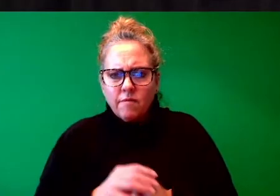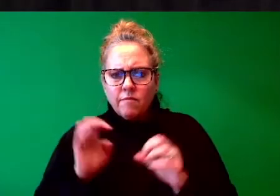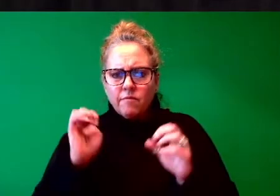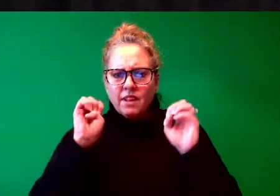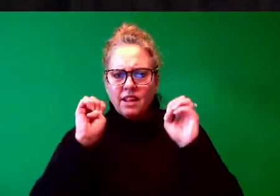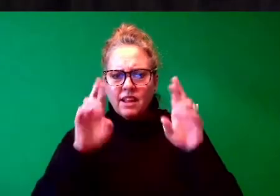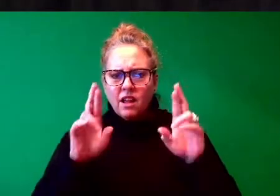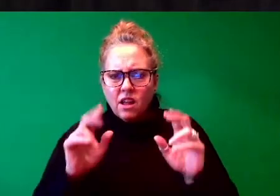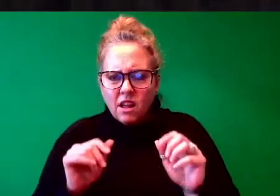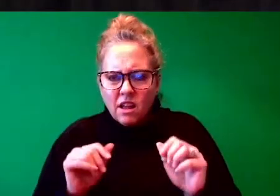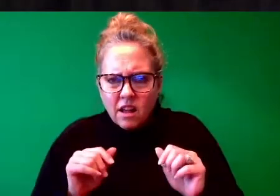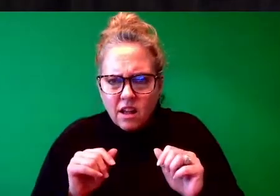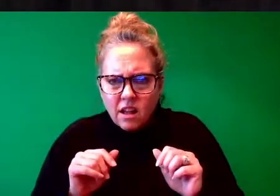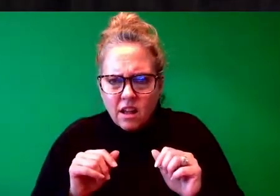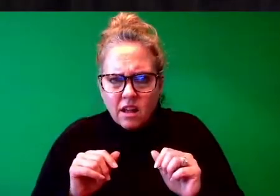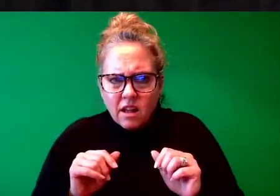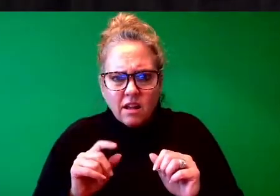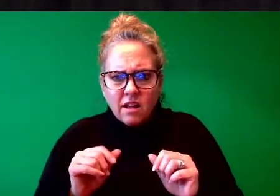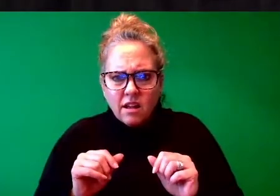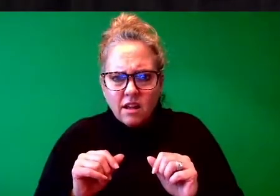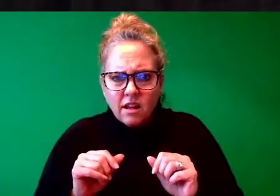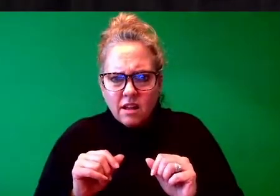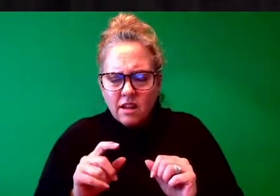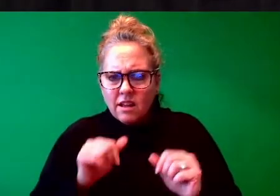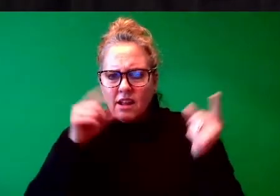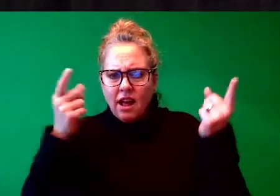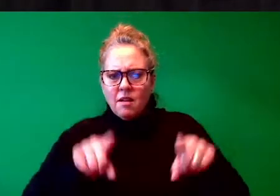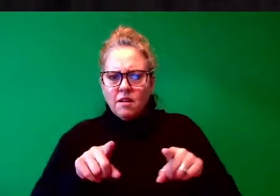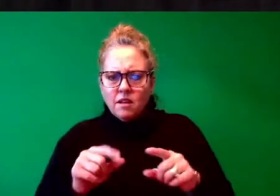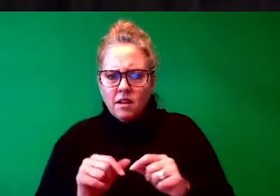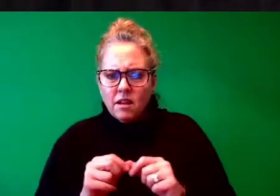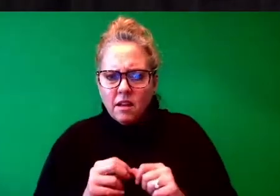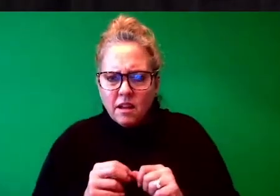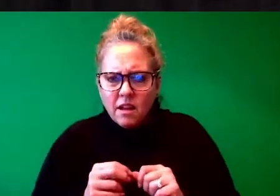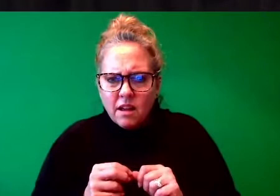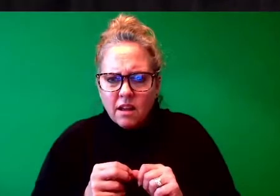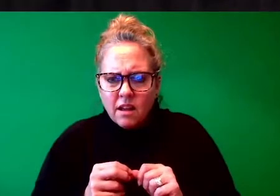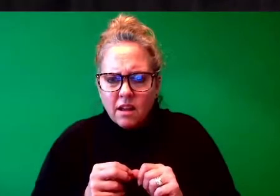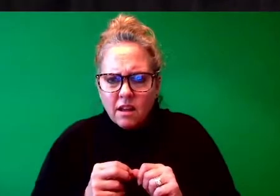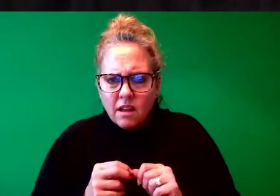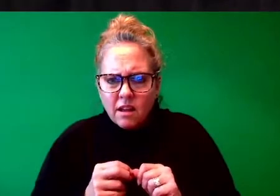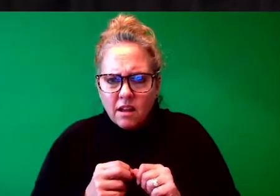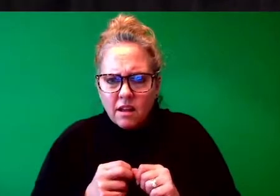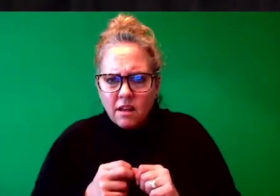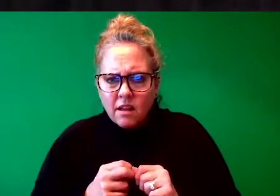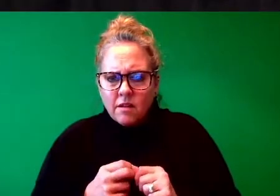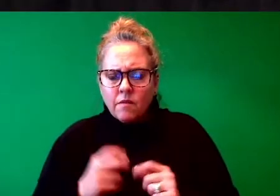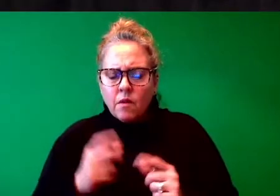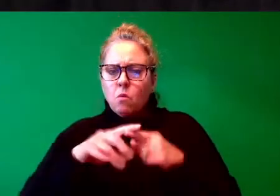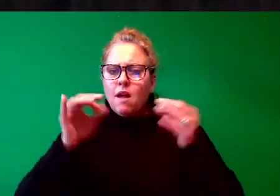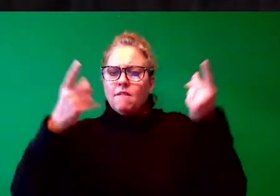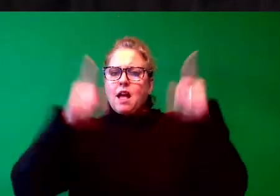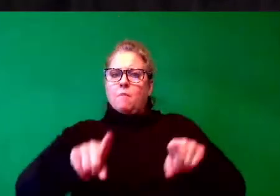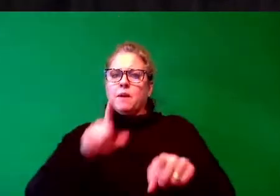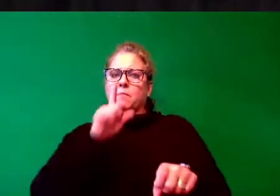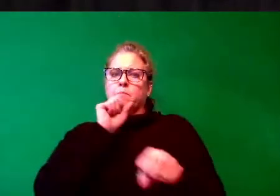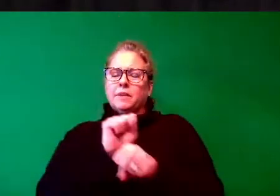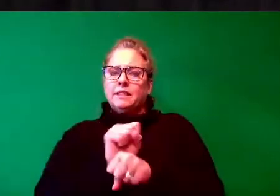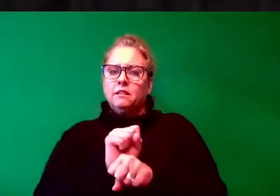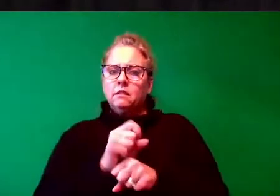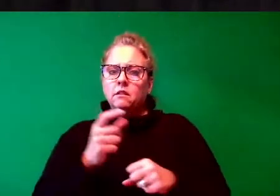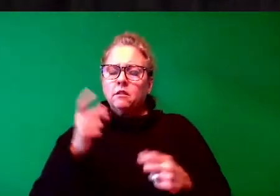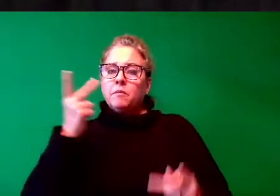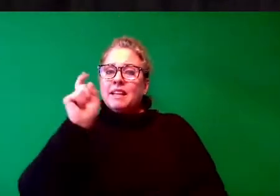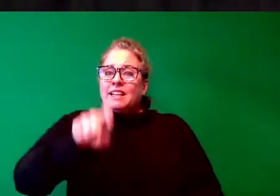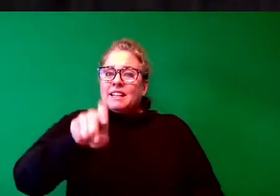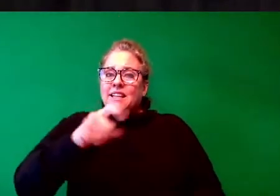I'll let. But what if we got to that critical point? Then what would your recommendation be? I guess that's my question, is I think we need to look at that.